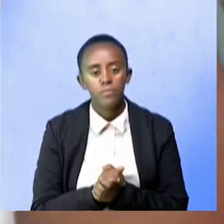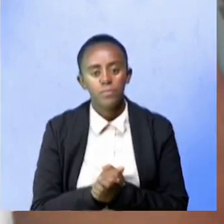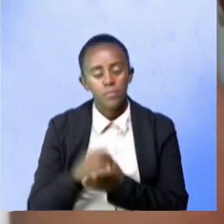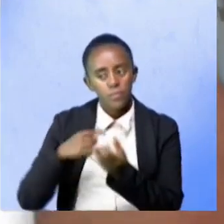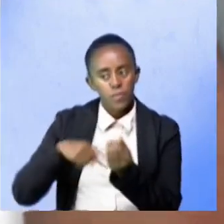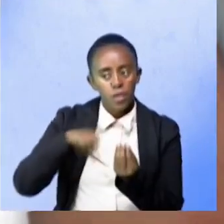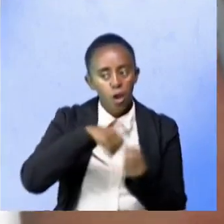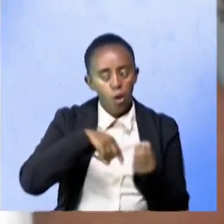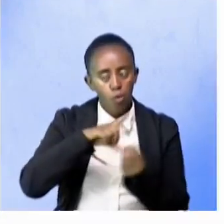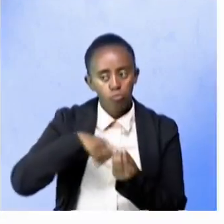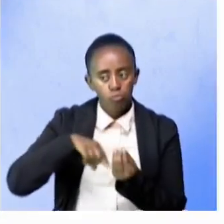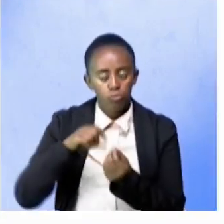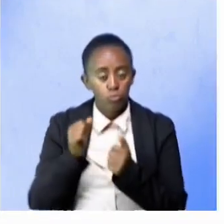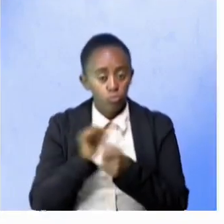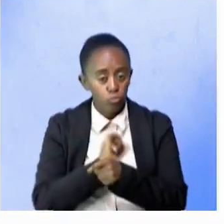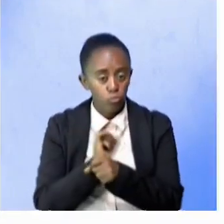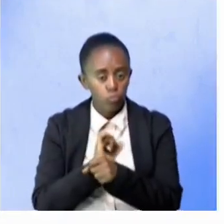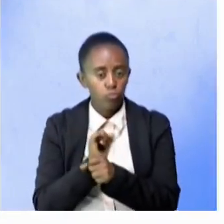schools.